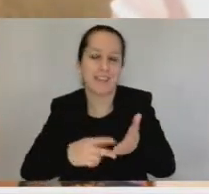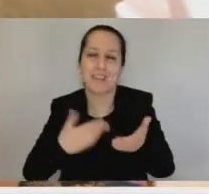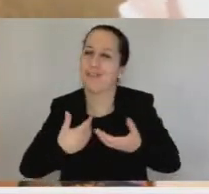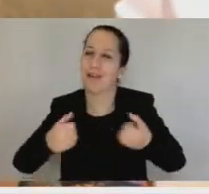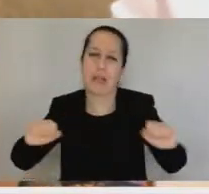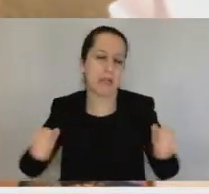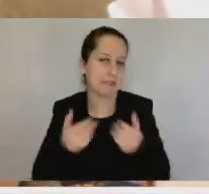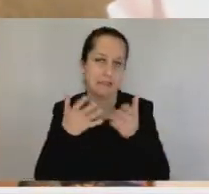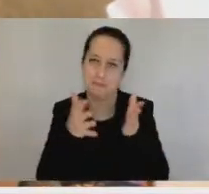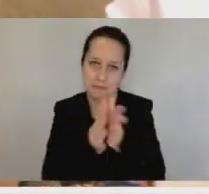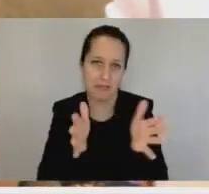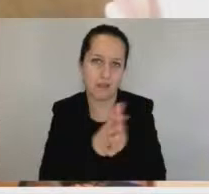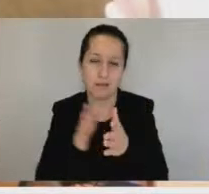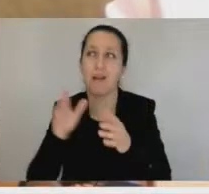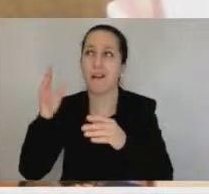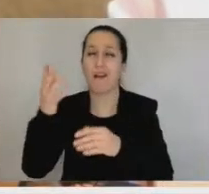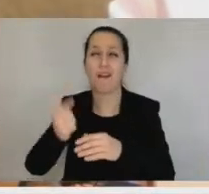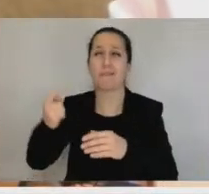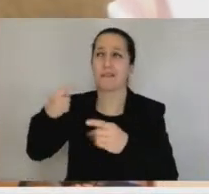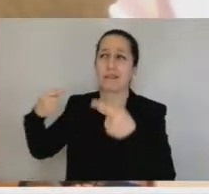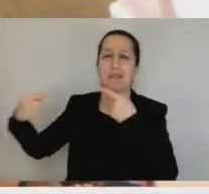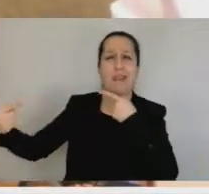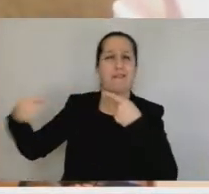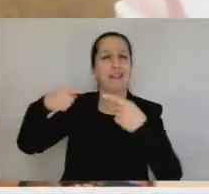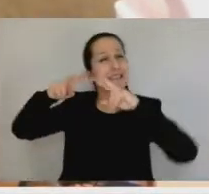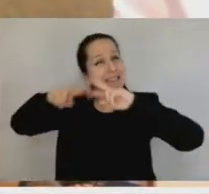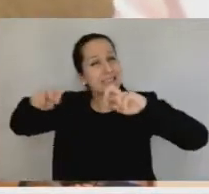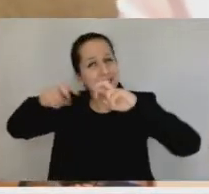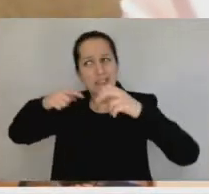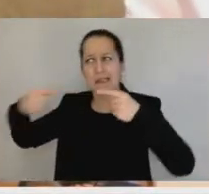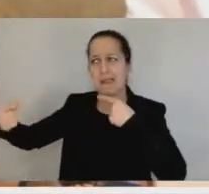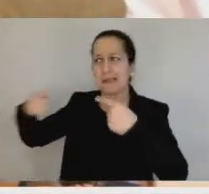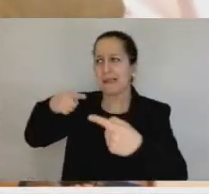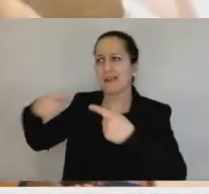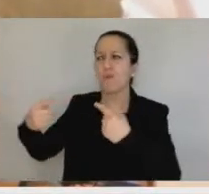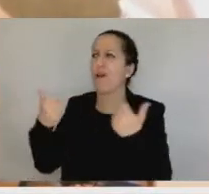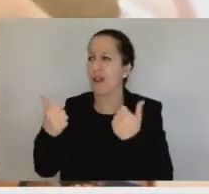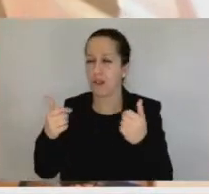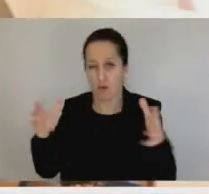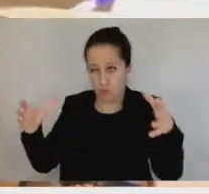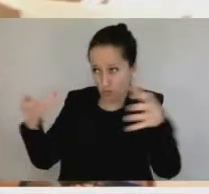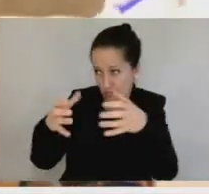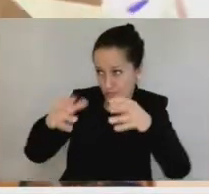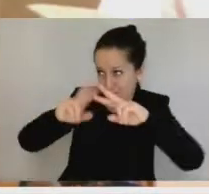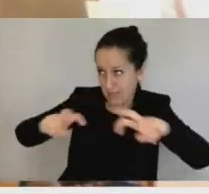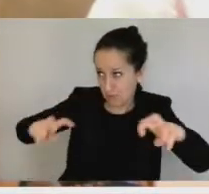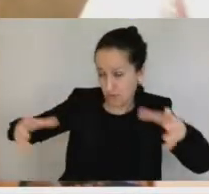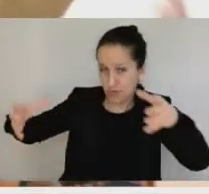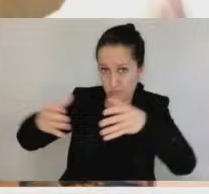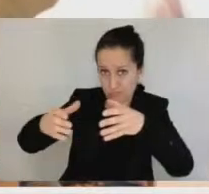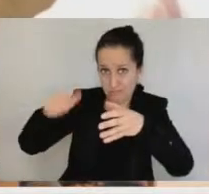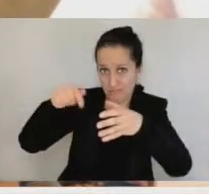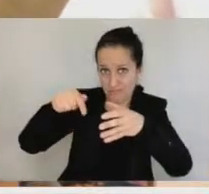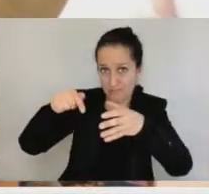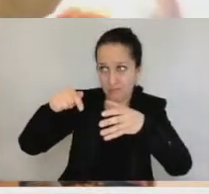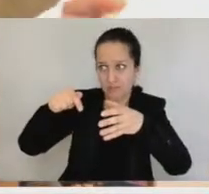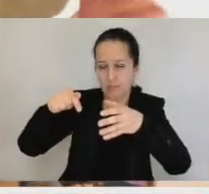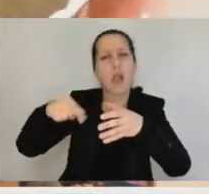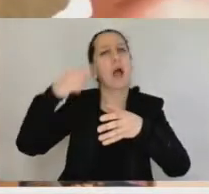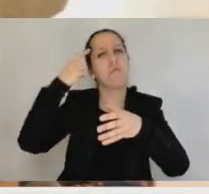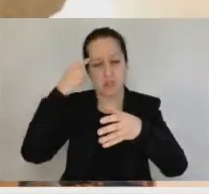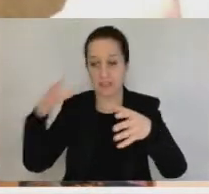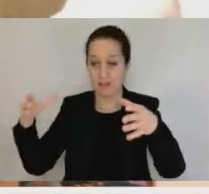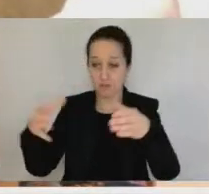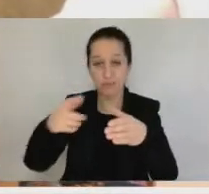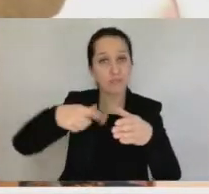experts, there's a lot of study related to how these collective measurements that I mentioned in my presentation